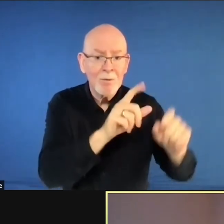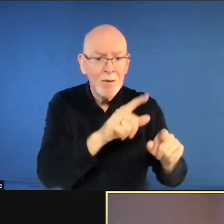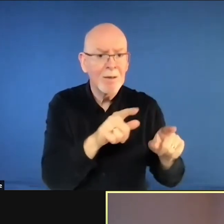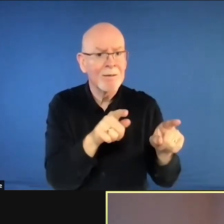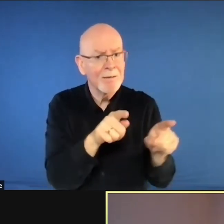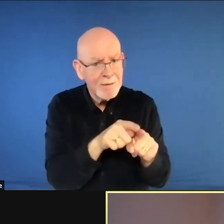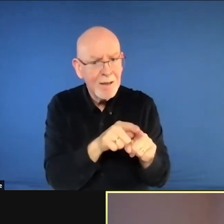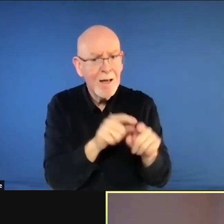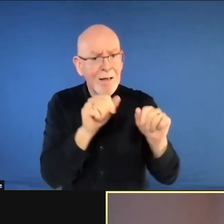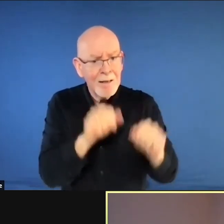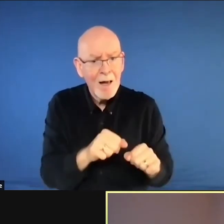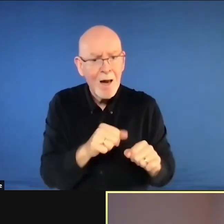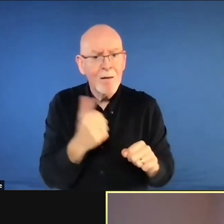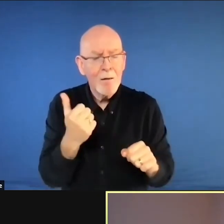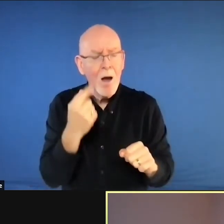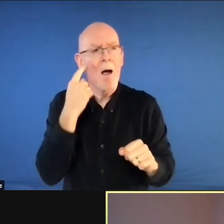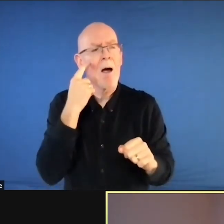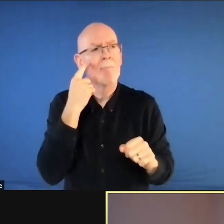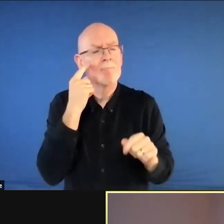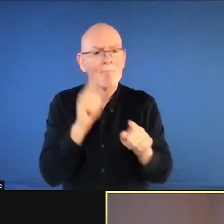not be familiar with.